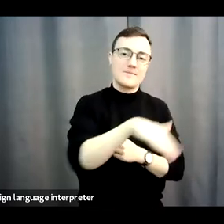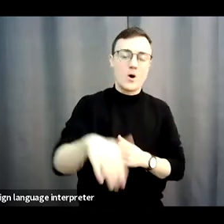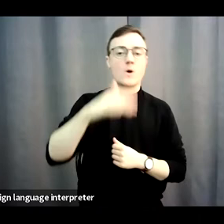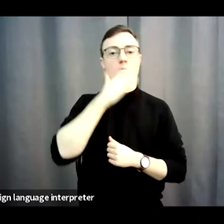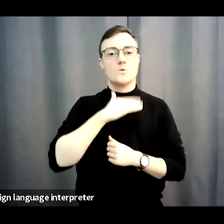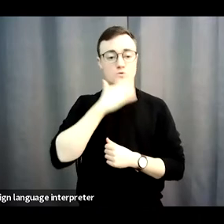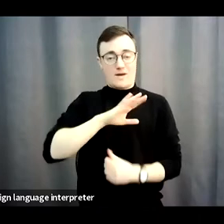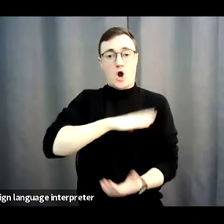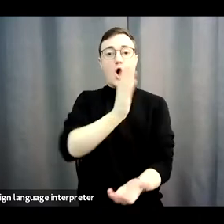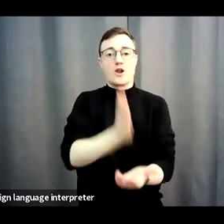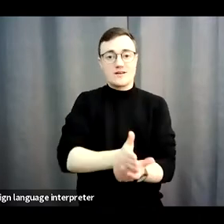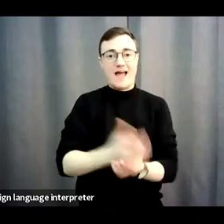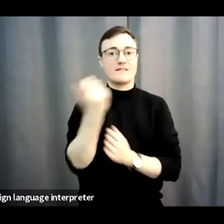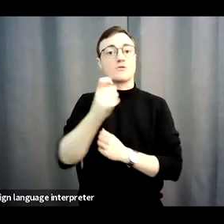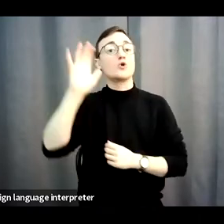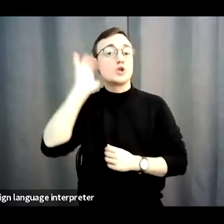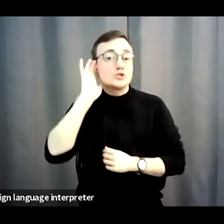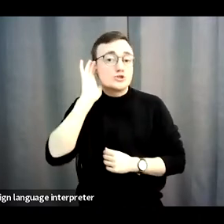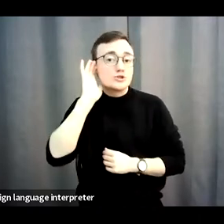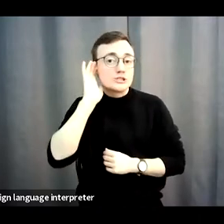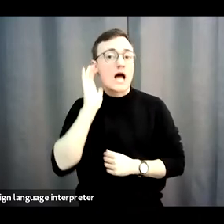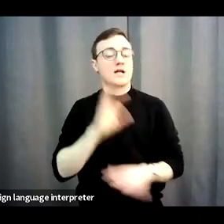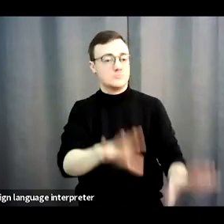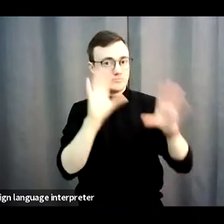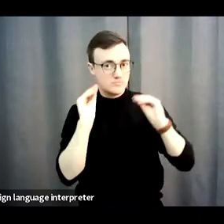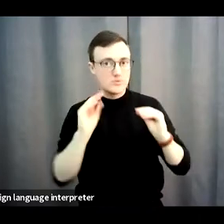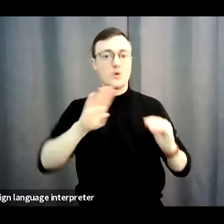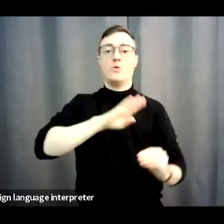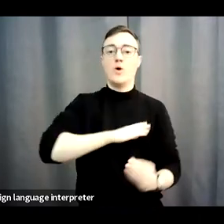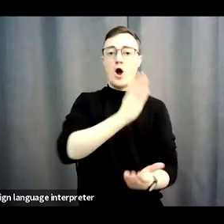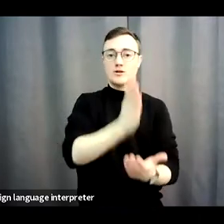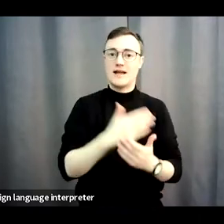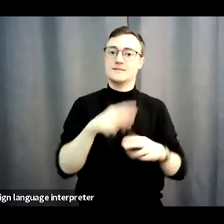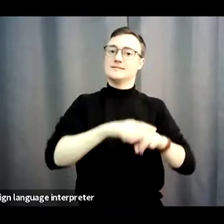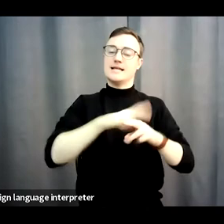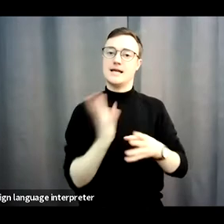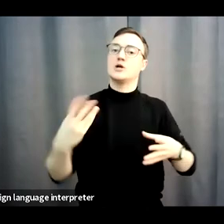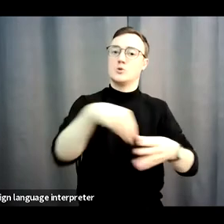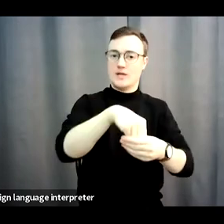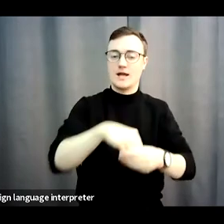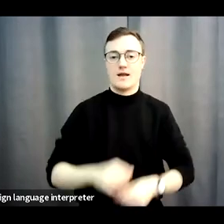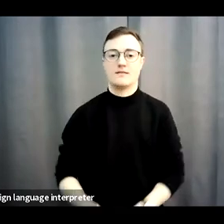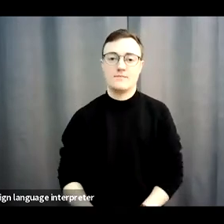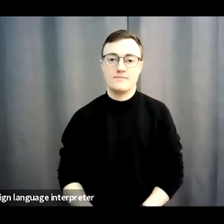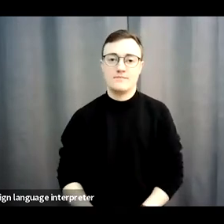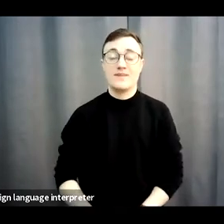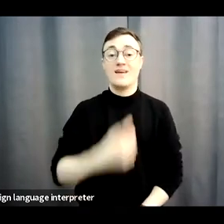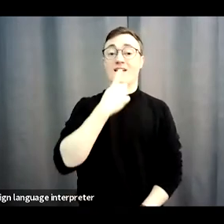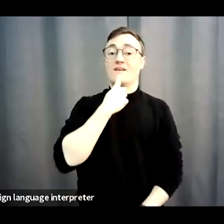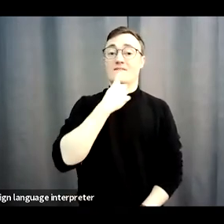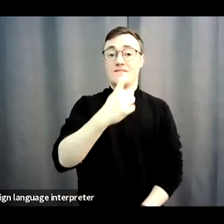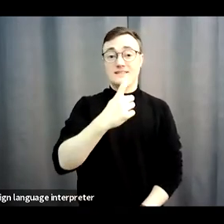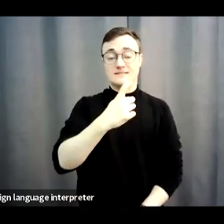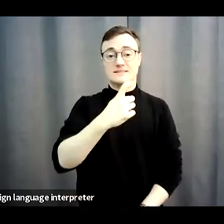right to be heard and the right to meaningful inclusion. The Finnish government program